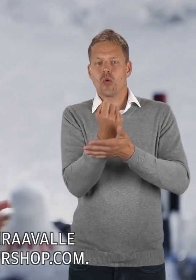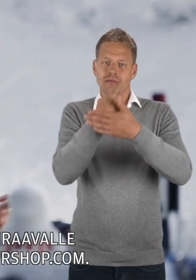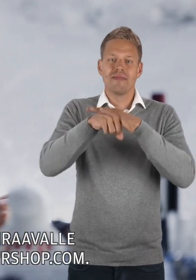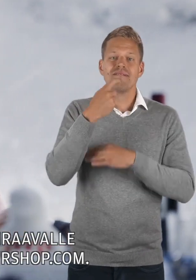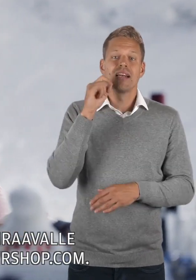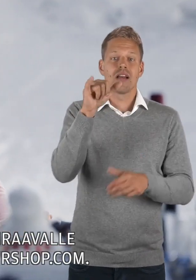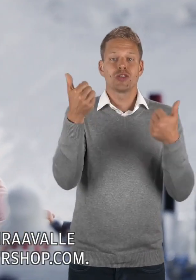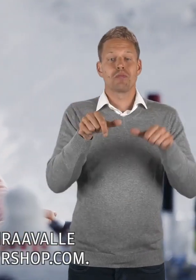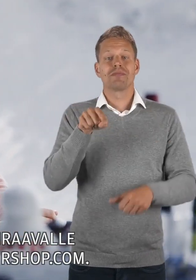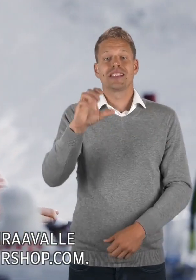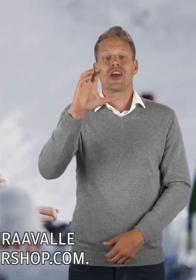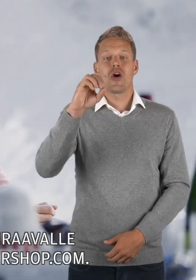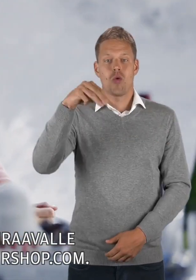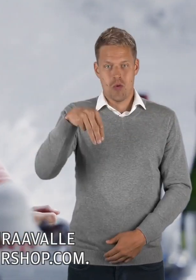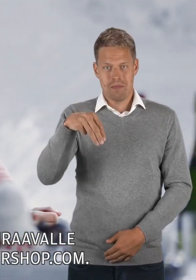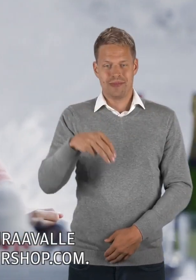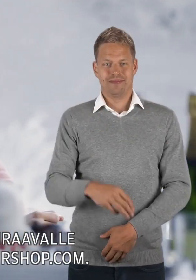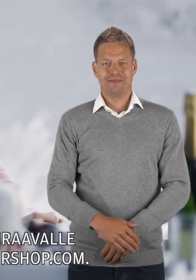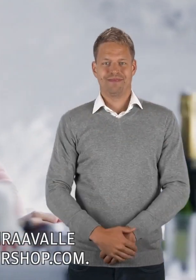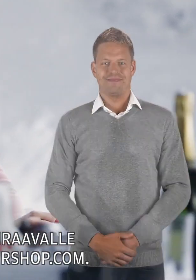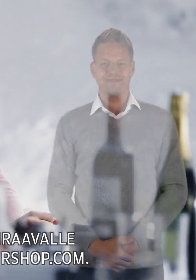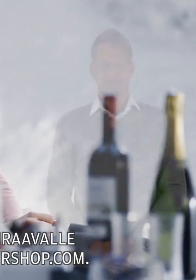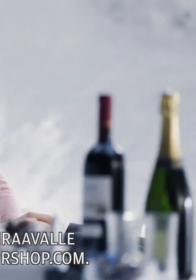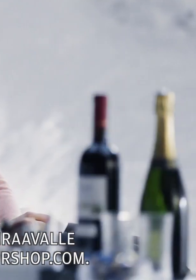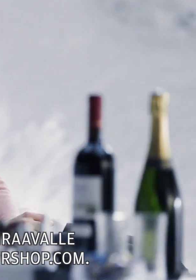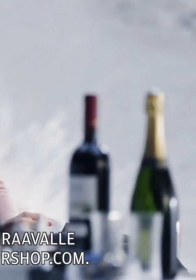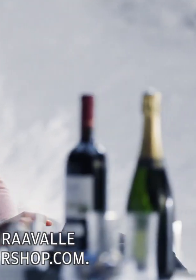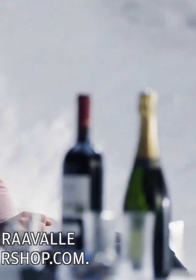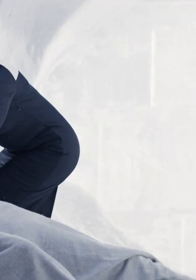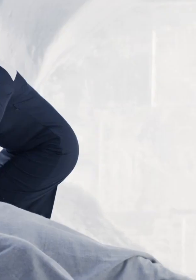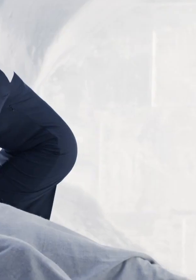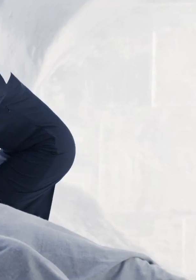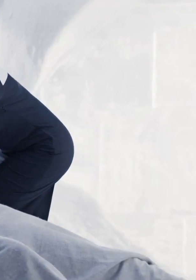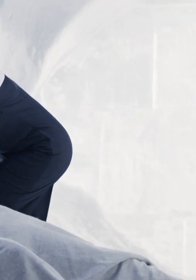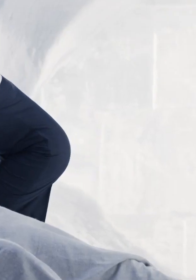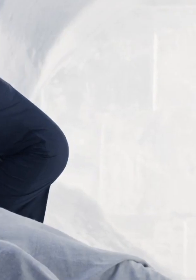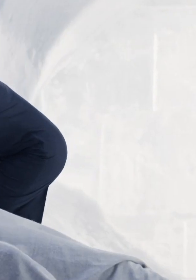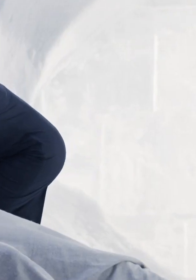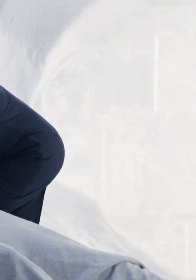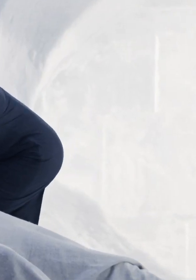ennakko-ostosmahdollisuudet seuraavalle lennollesi löytyvät osoitteesta finnairshop.com.